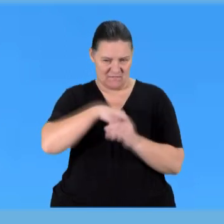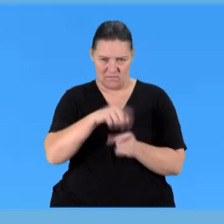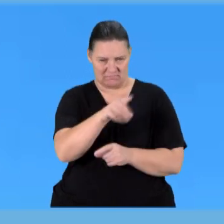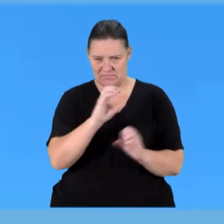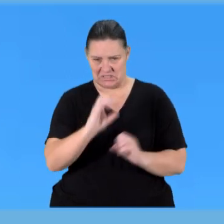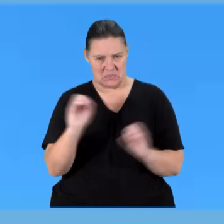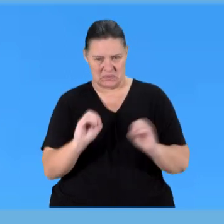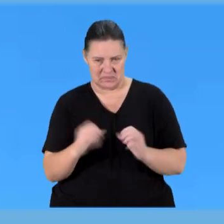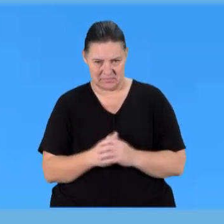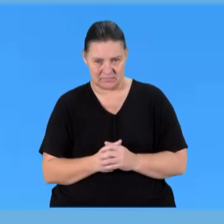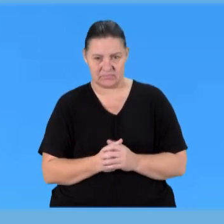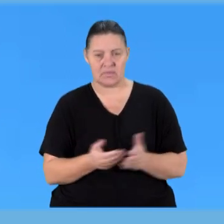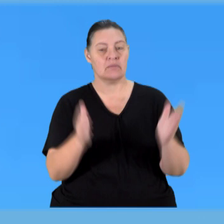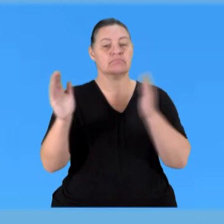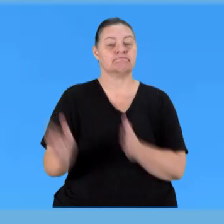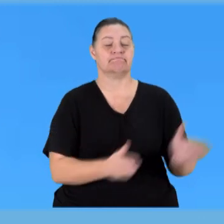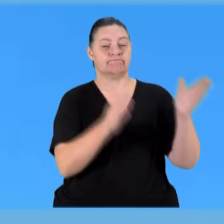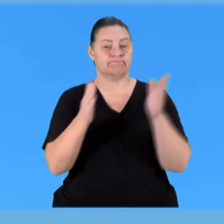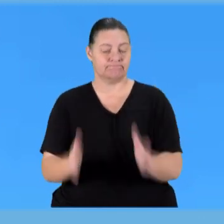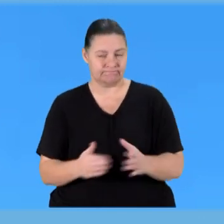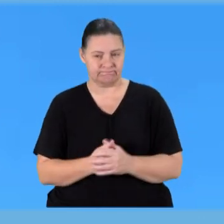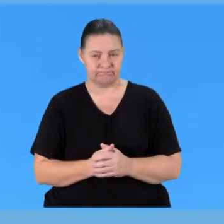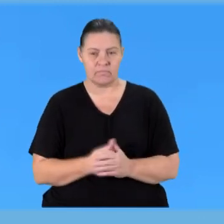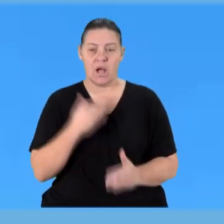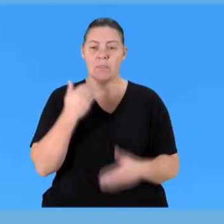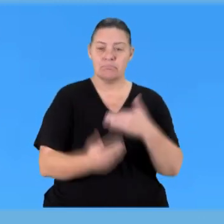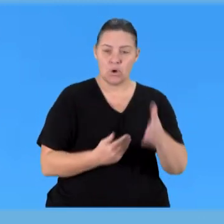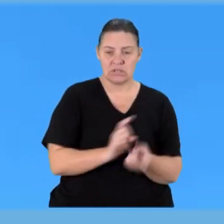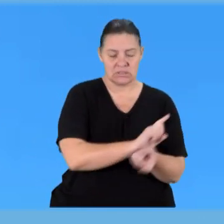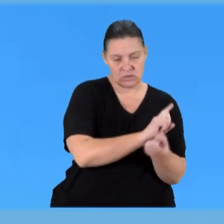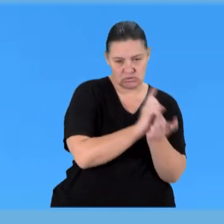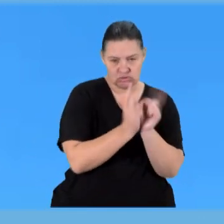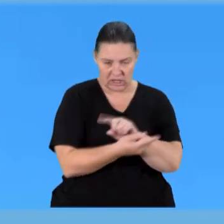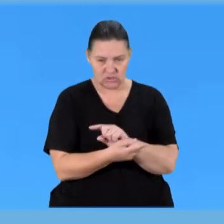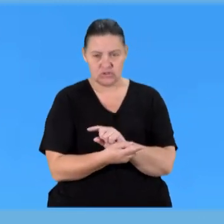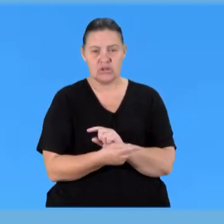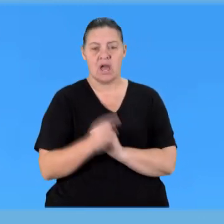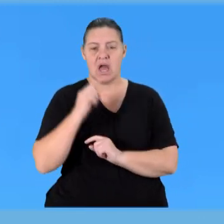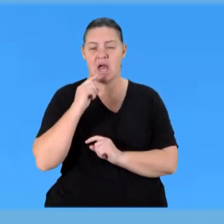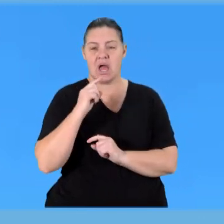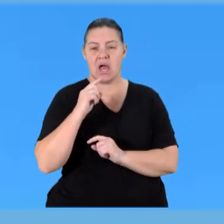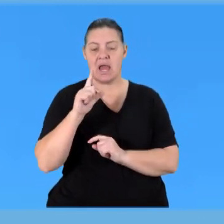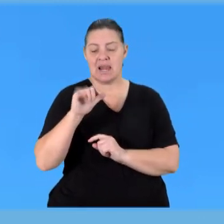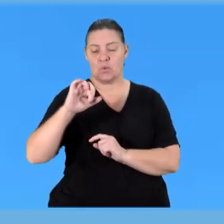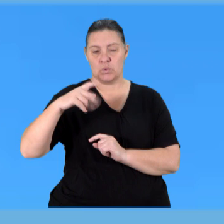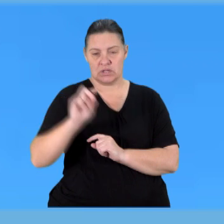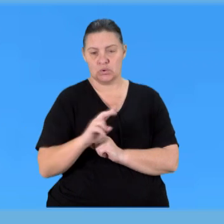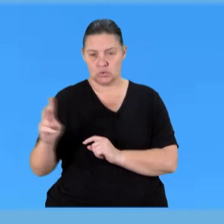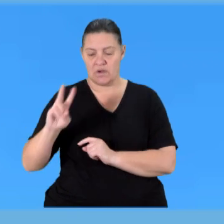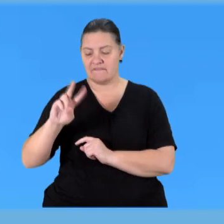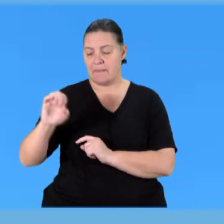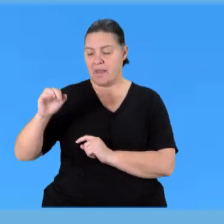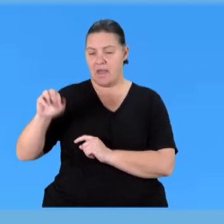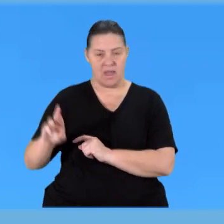matter. Next question. A process that does not convert liquid into vapor. We know